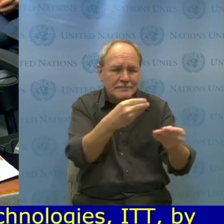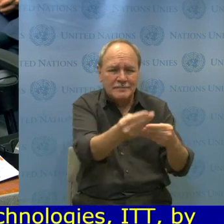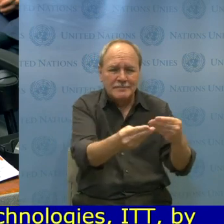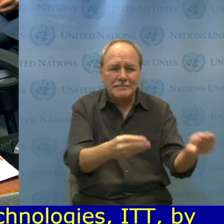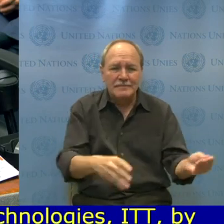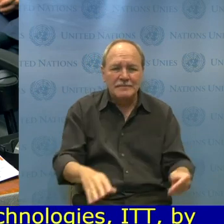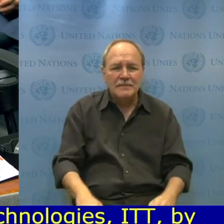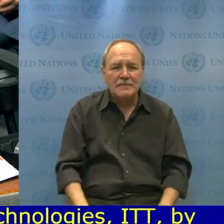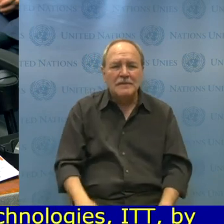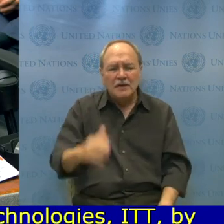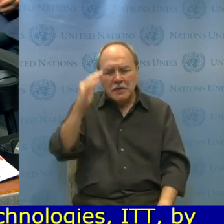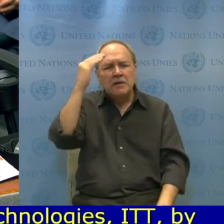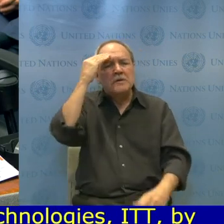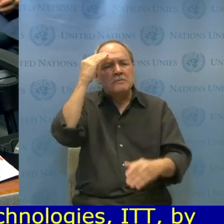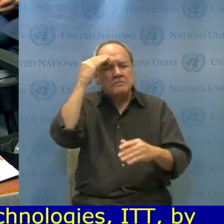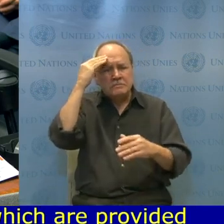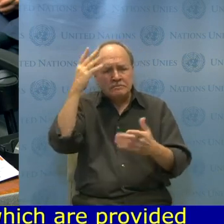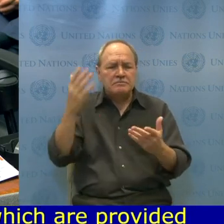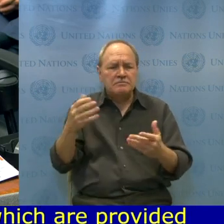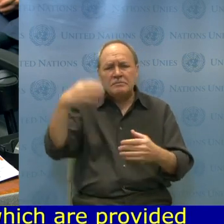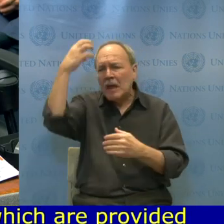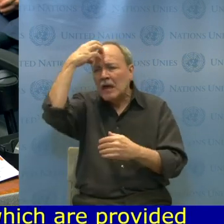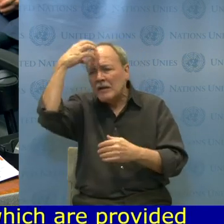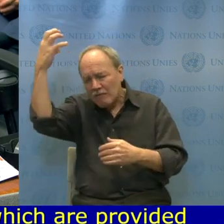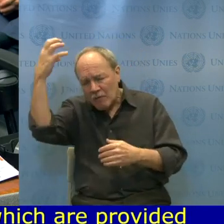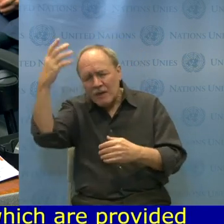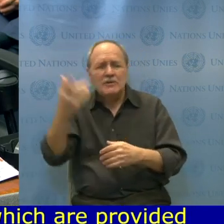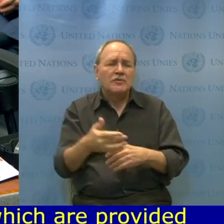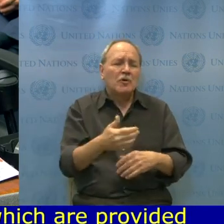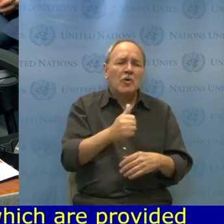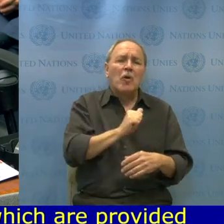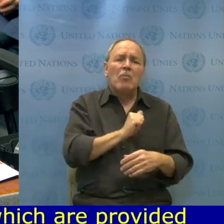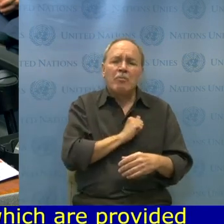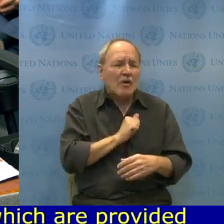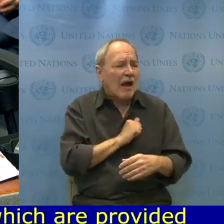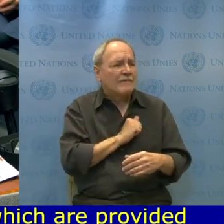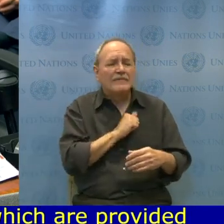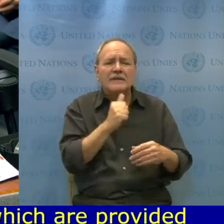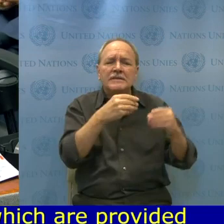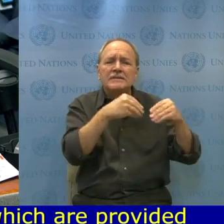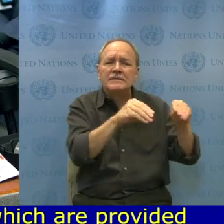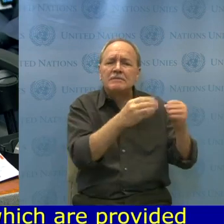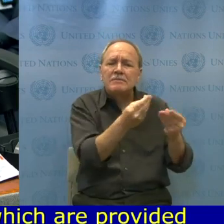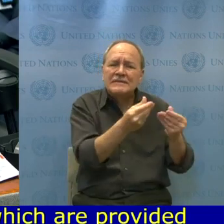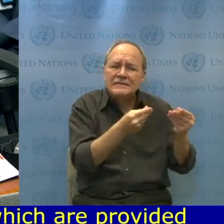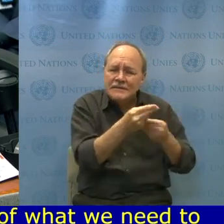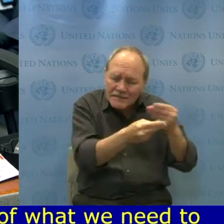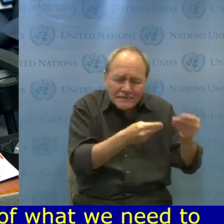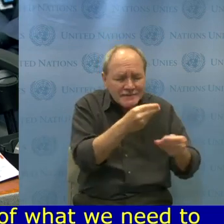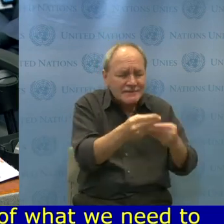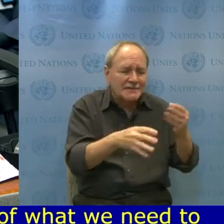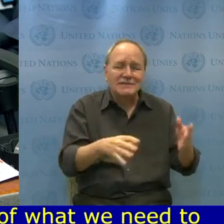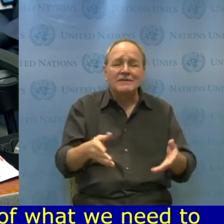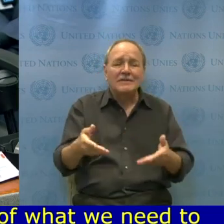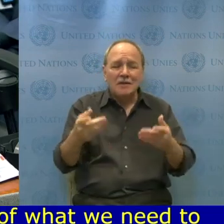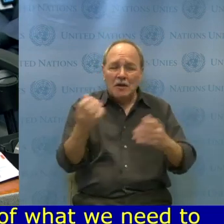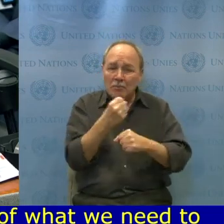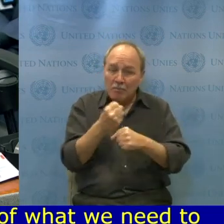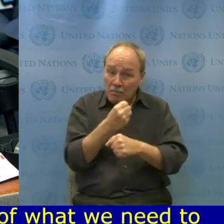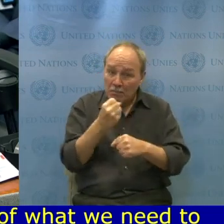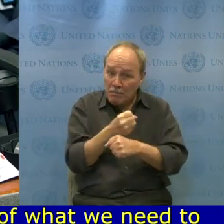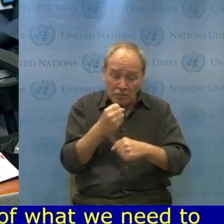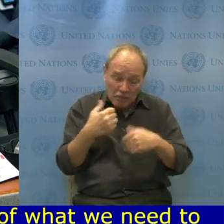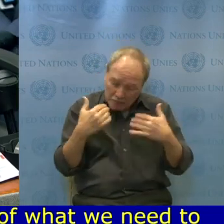in the public and private sector. And only by working very hard can we assure that the motto, nothing about us without us,